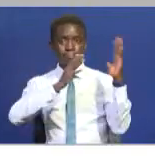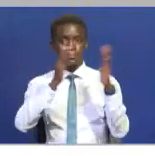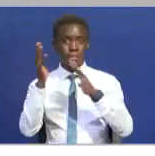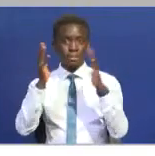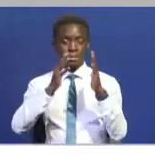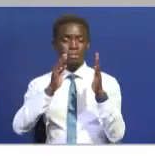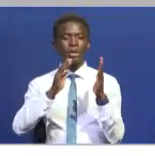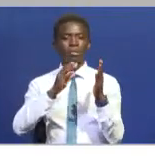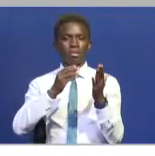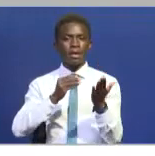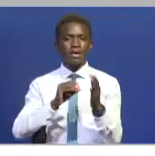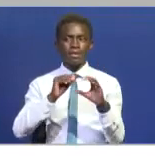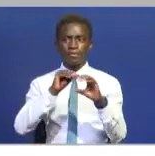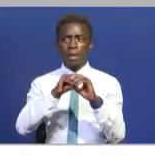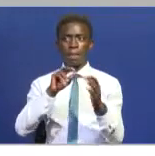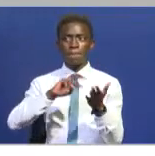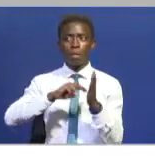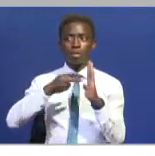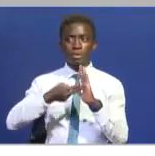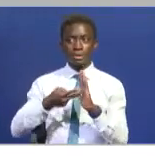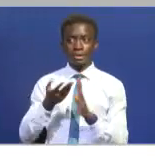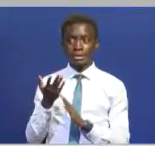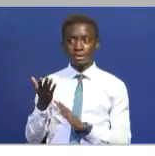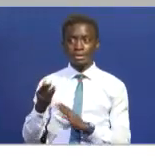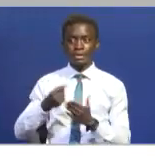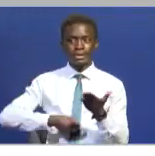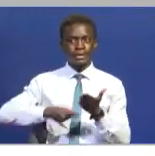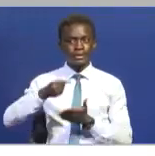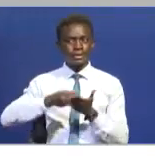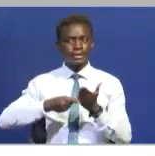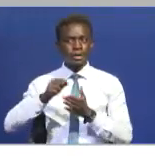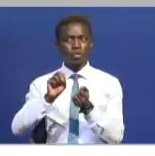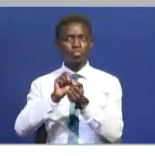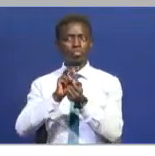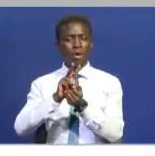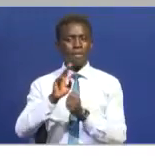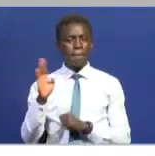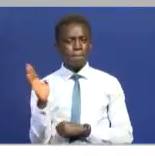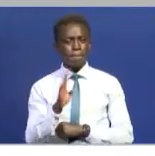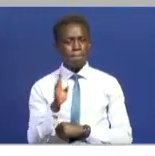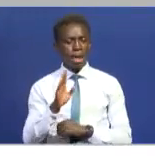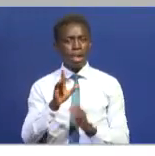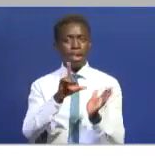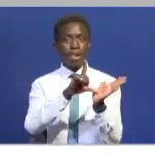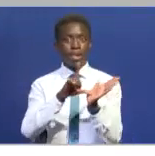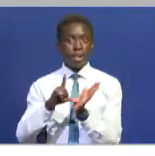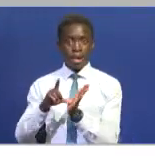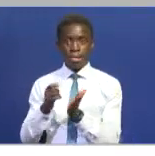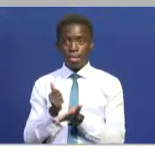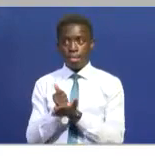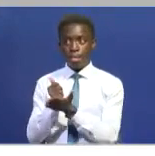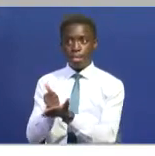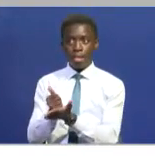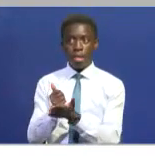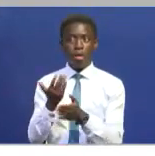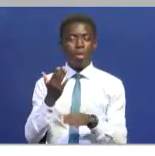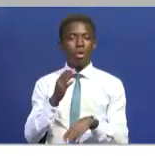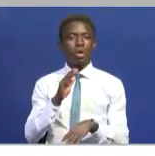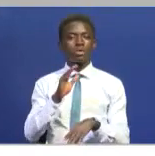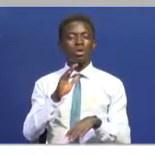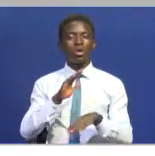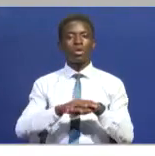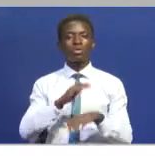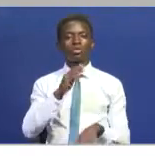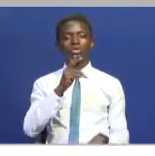The two institutions signed a 12 billion shilling credit line on the sidelines of the 2024 Africa CEO